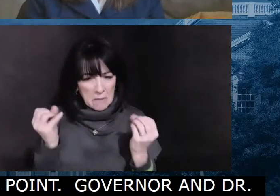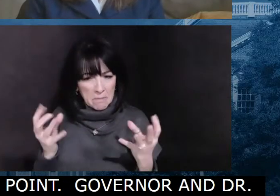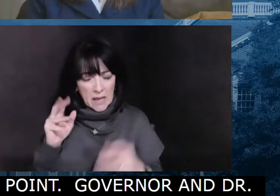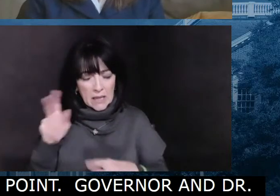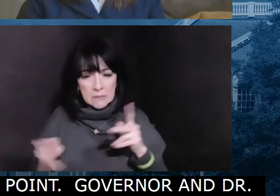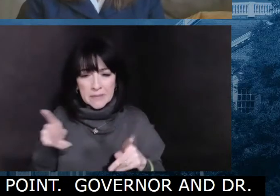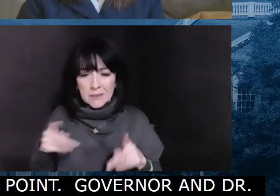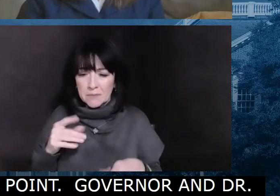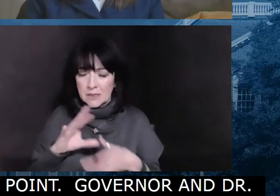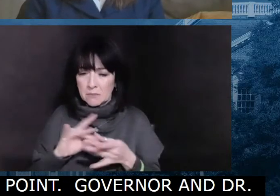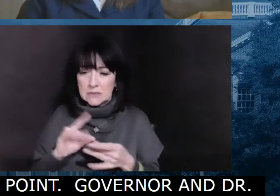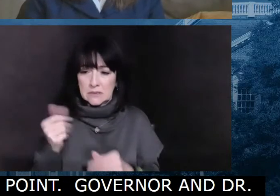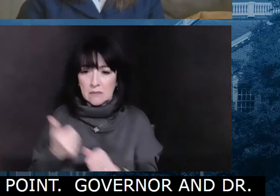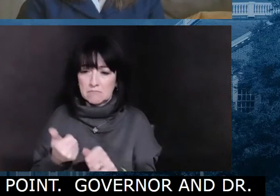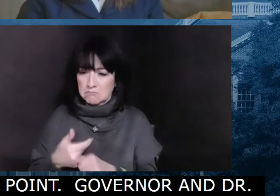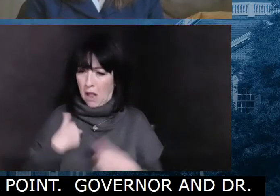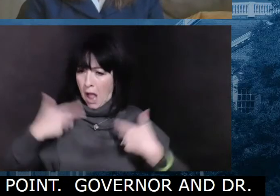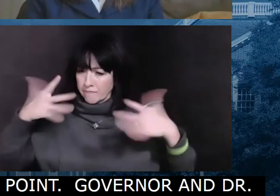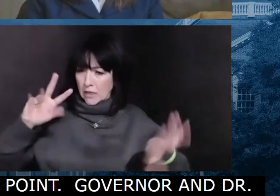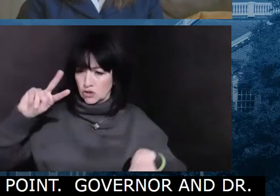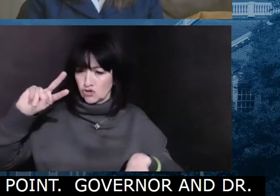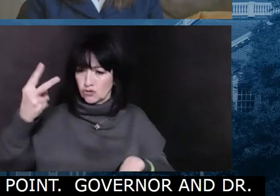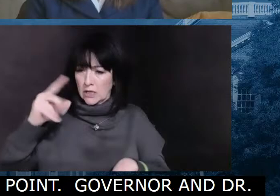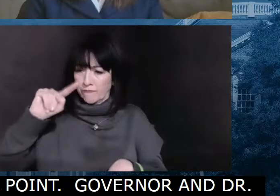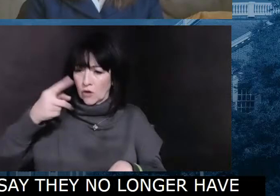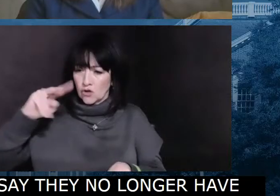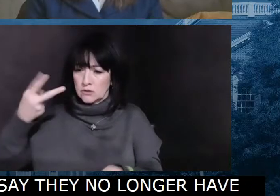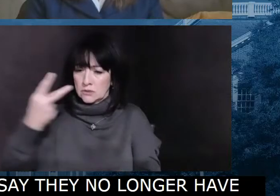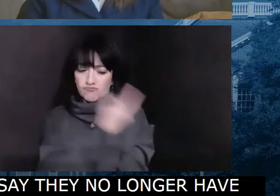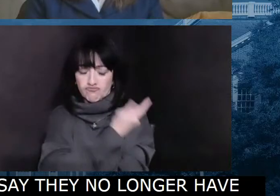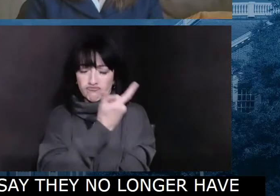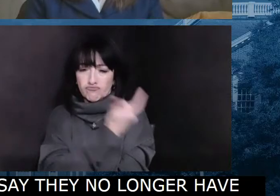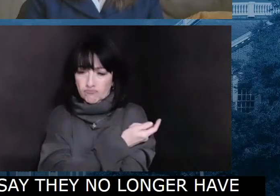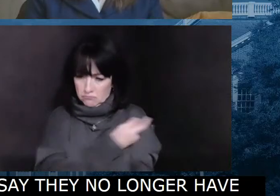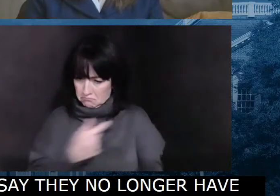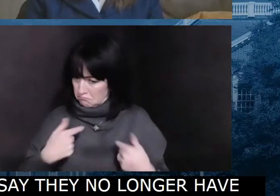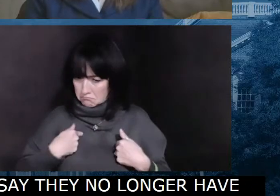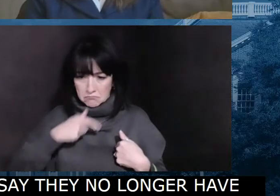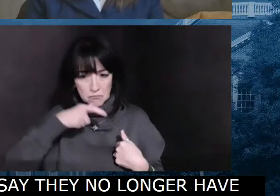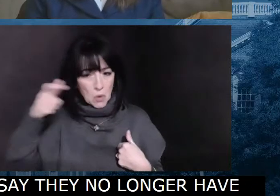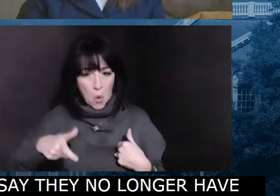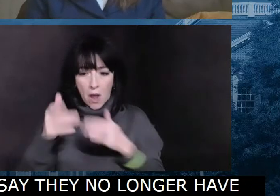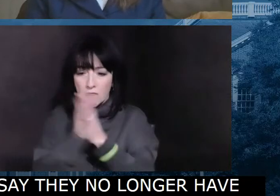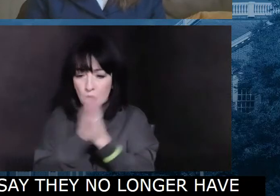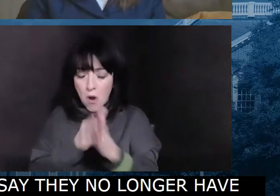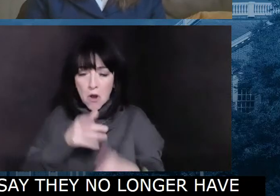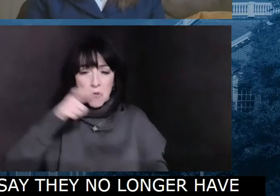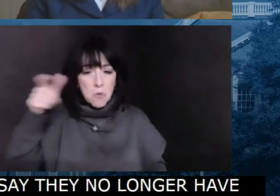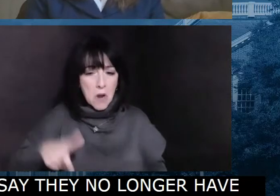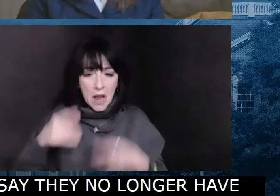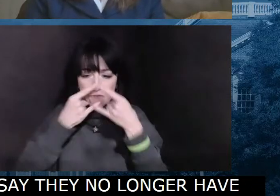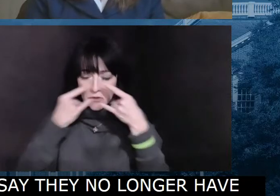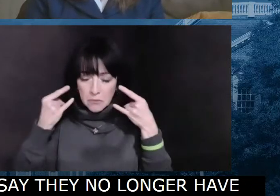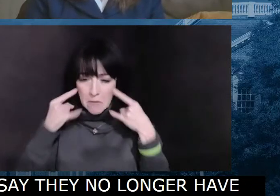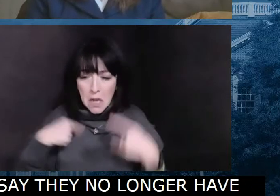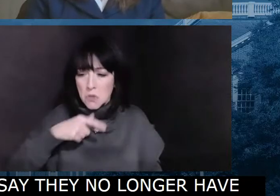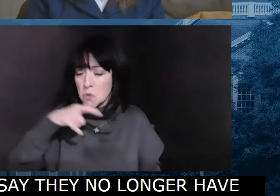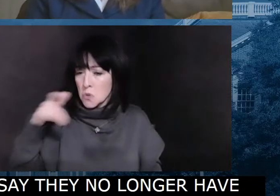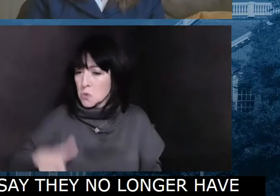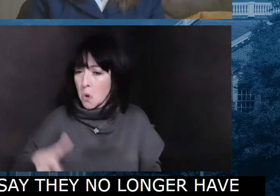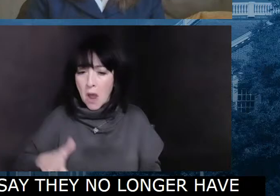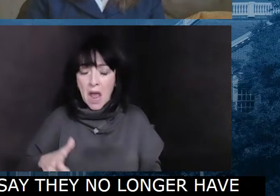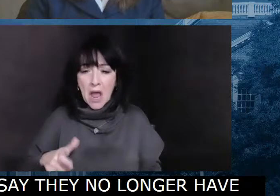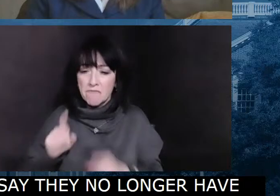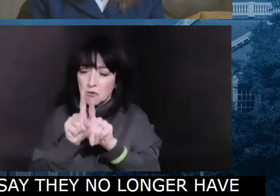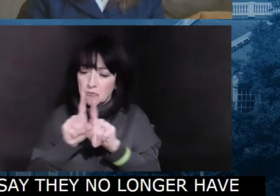wash their hands or stay socially distanced now that they have been vaccinated. Would you like to reiterate how important these precautionary measures